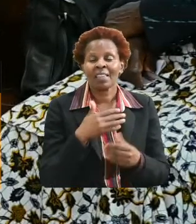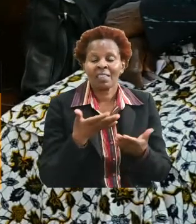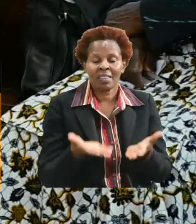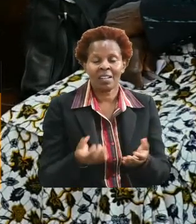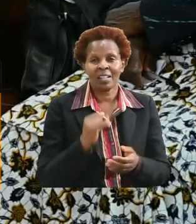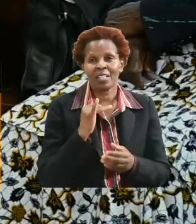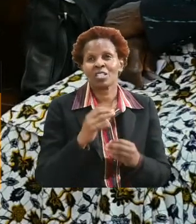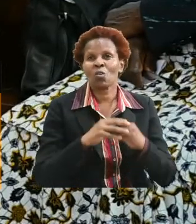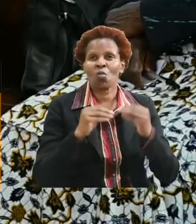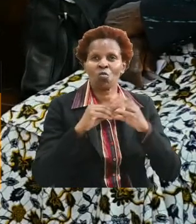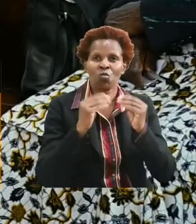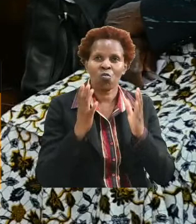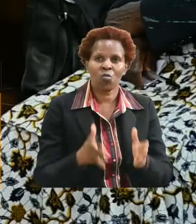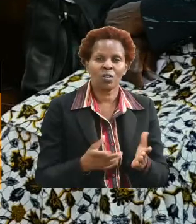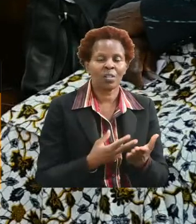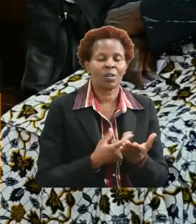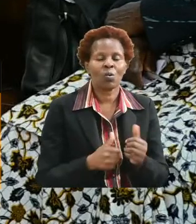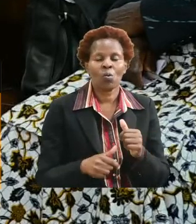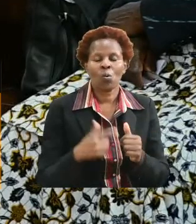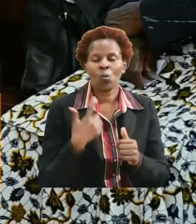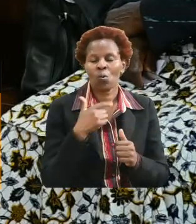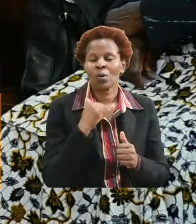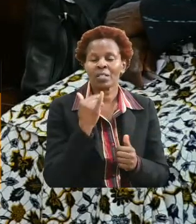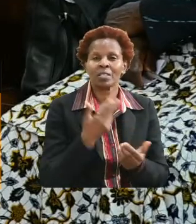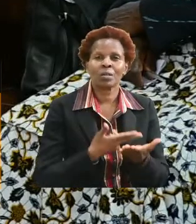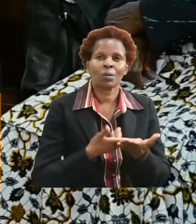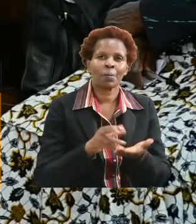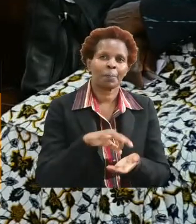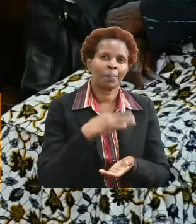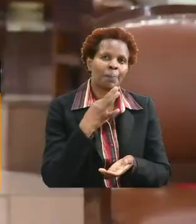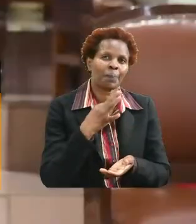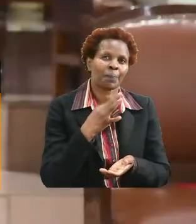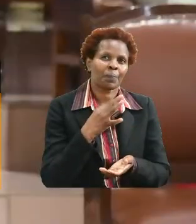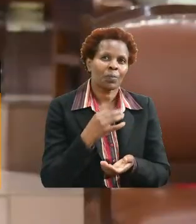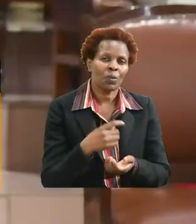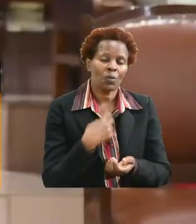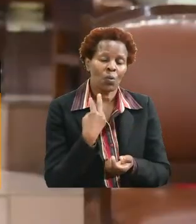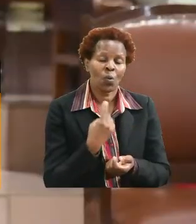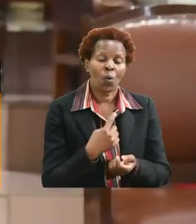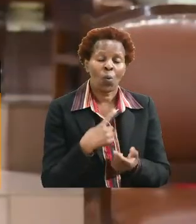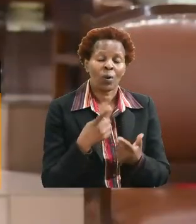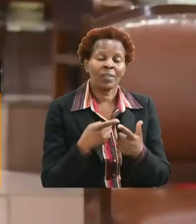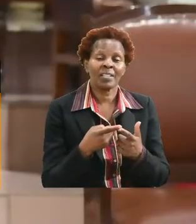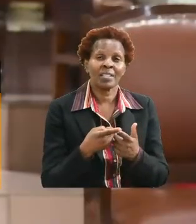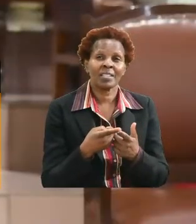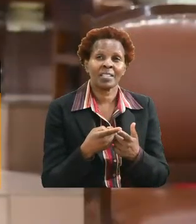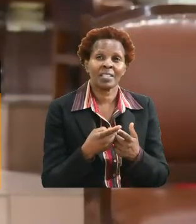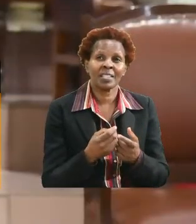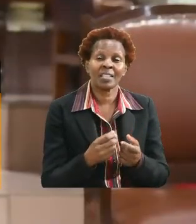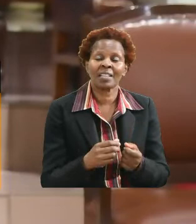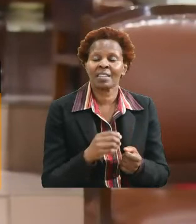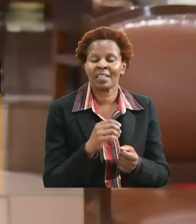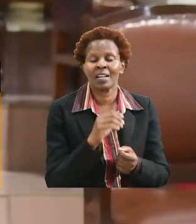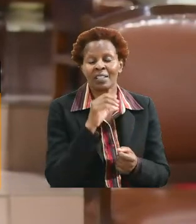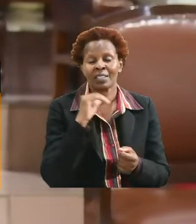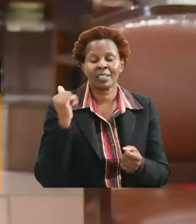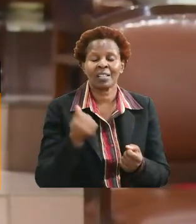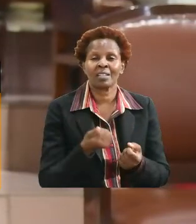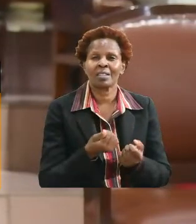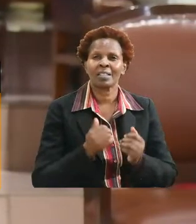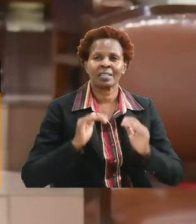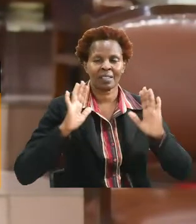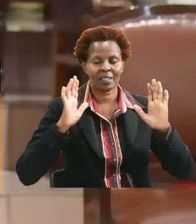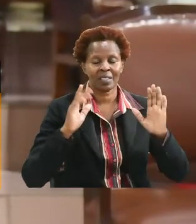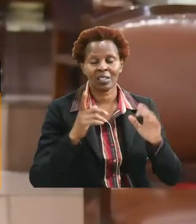Holy Spirit is going to strengthen their hearts even when they see the Son of Man handed over to